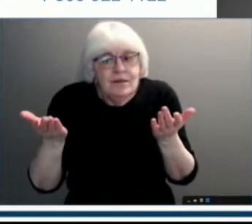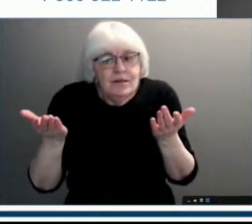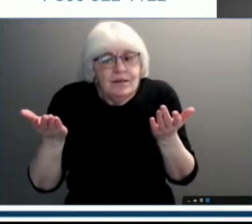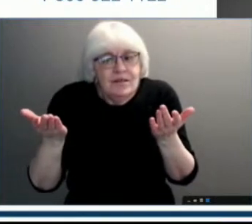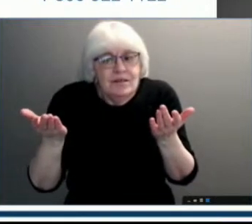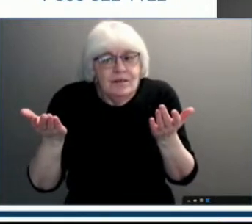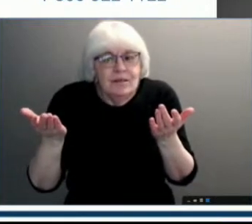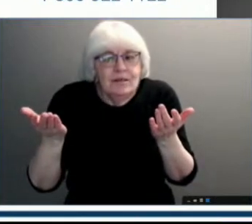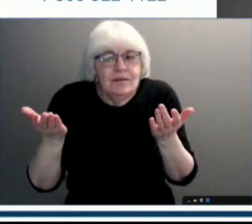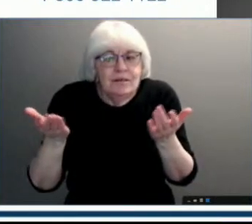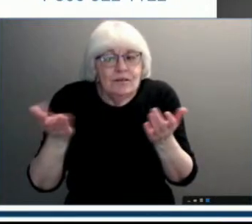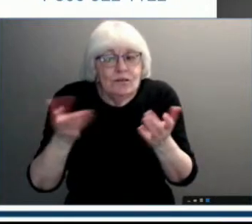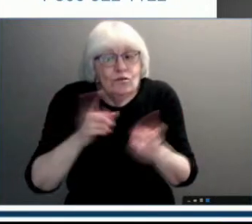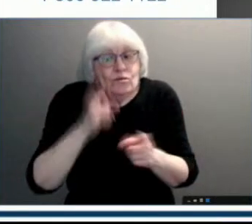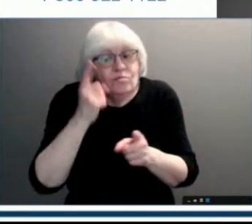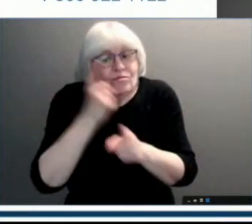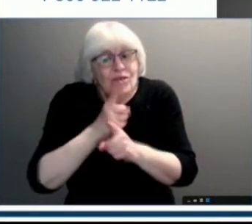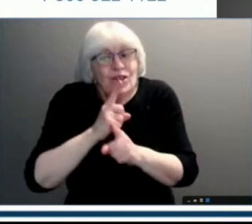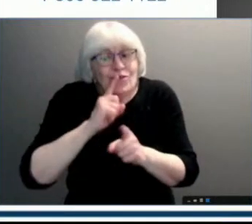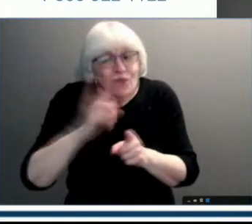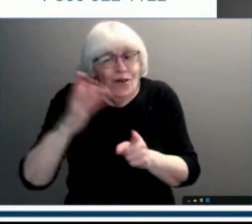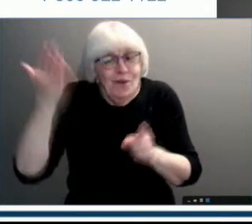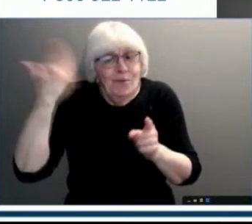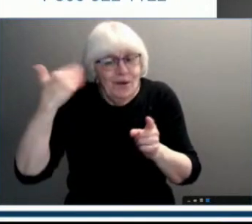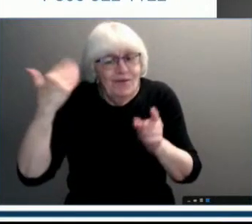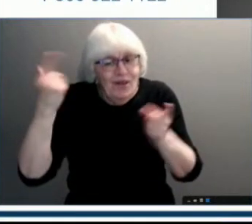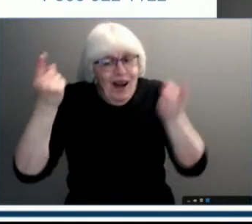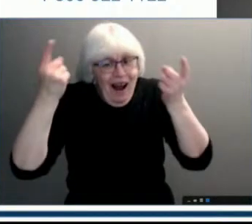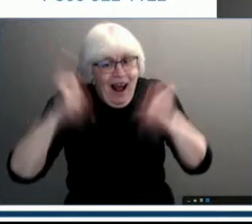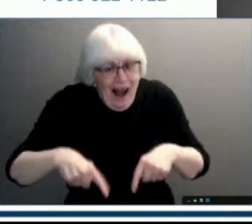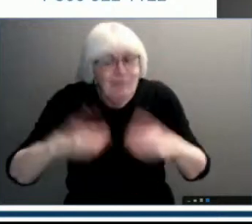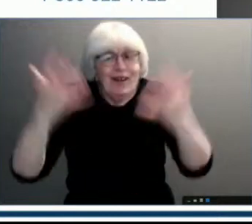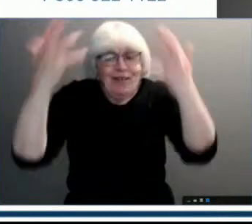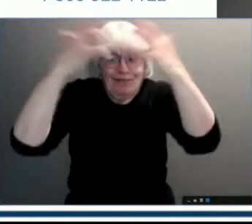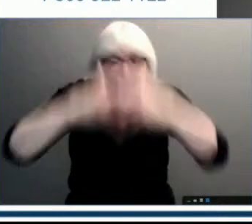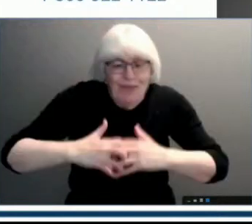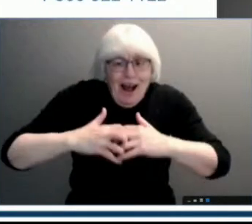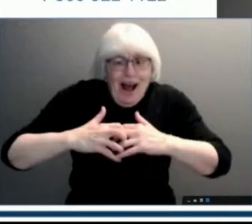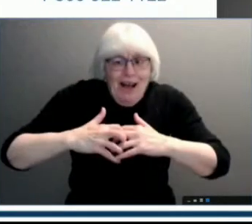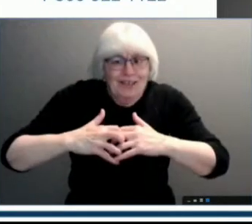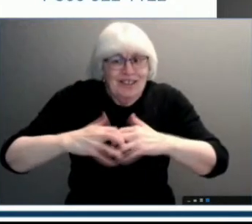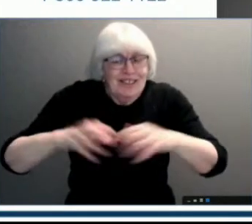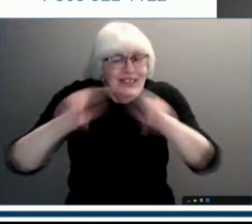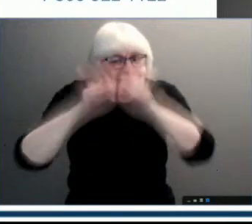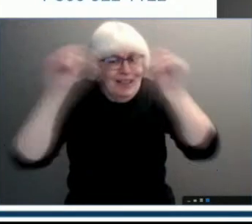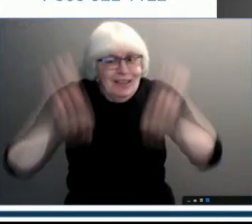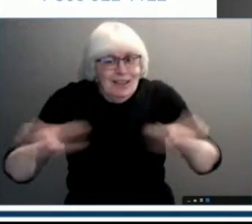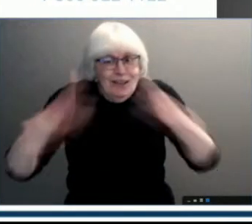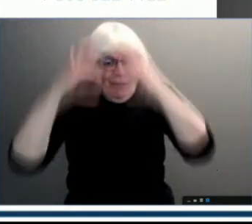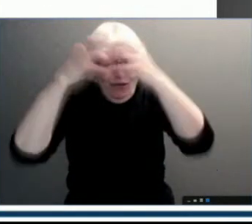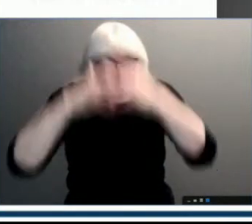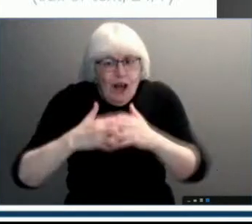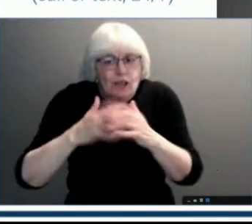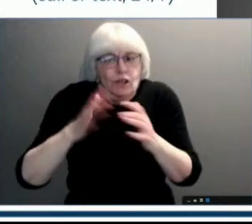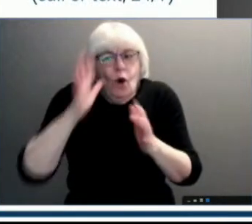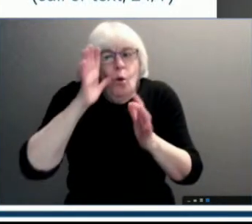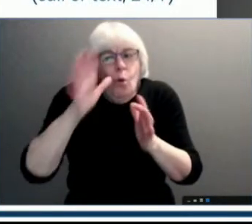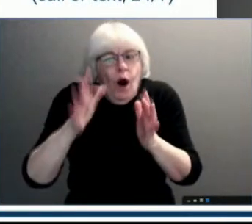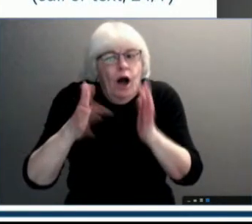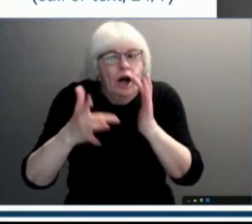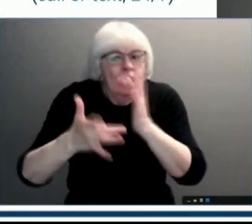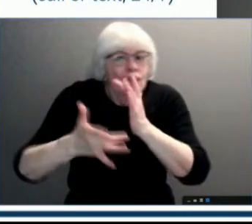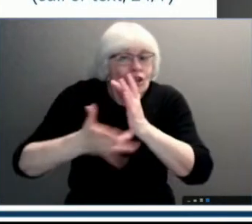some of that. I think we've learned from that, and my understanding from the our IT colleagues is that they've robustly strengthened the